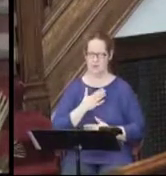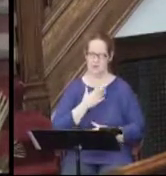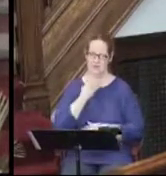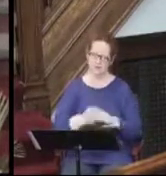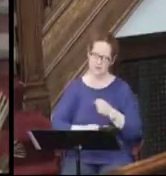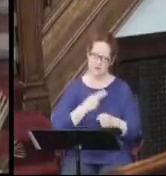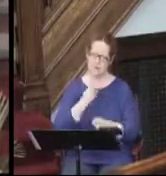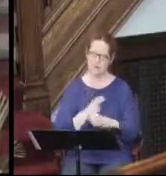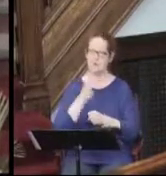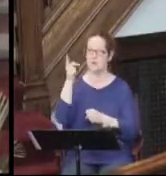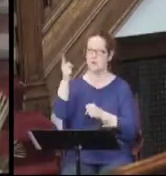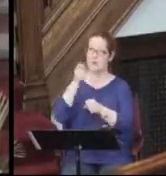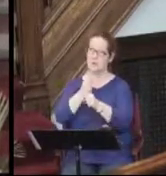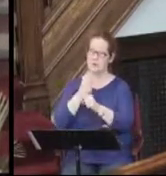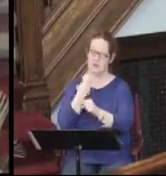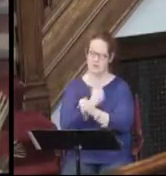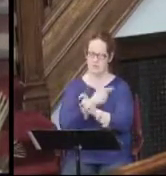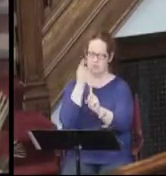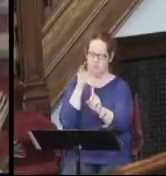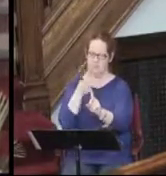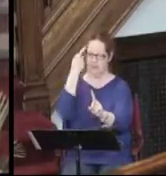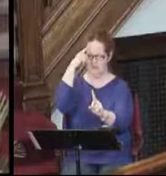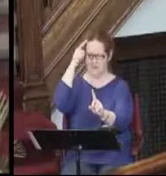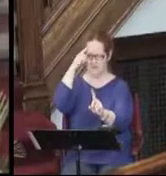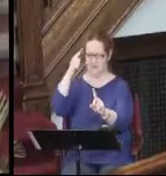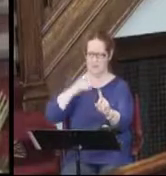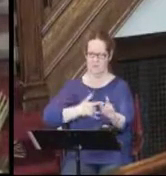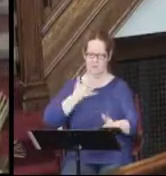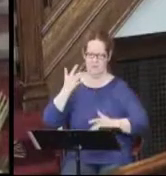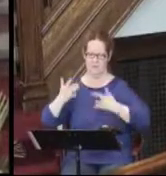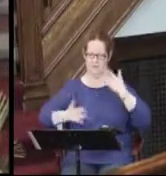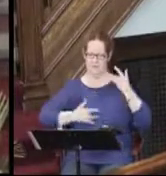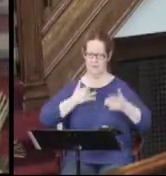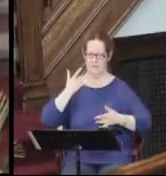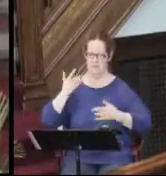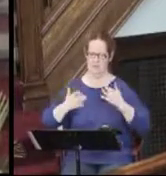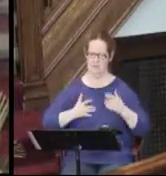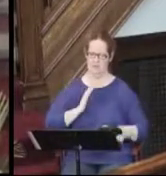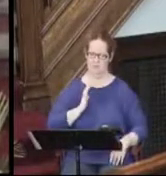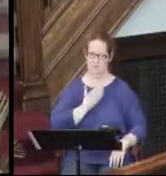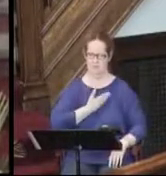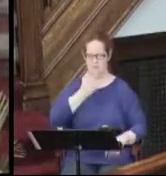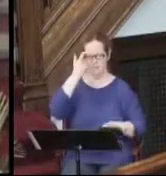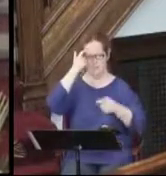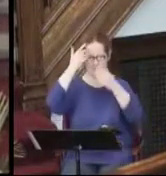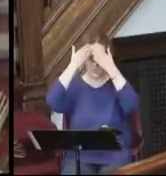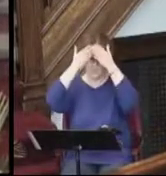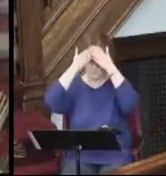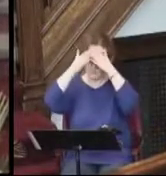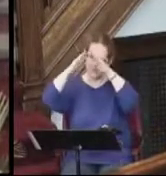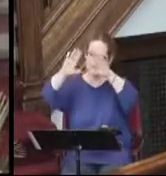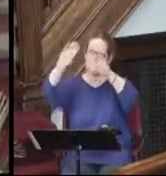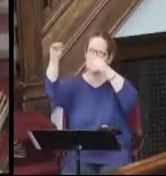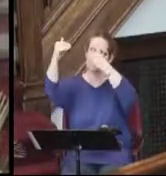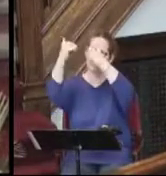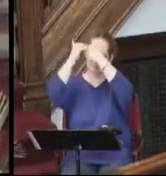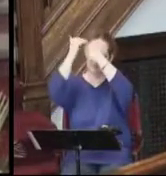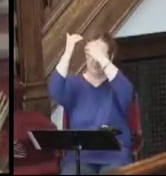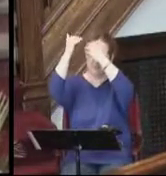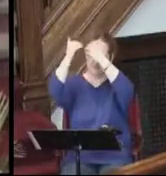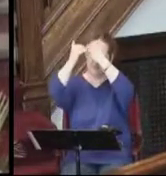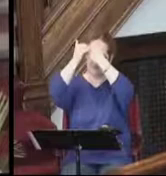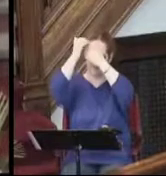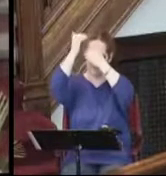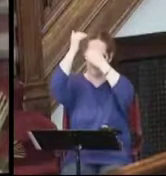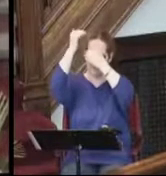Breath of the universe, you have created us for joy. Open our